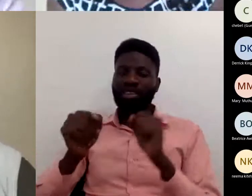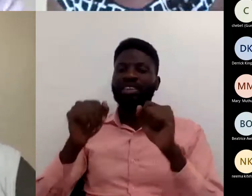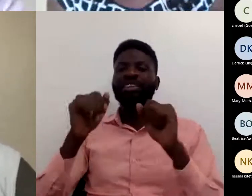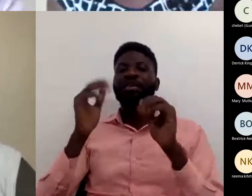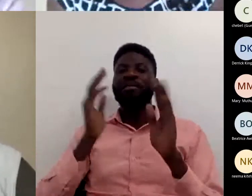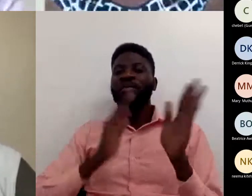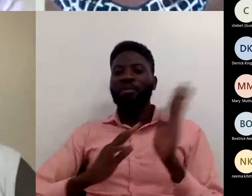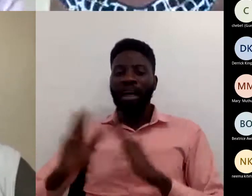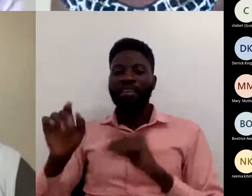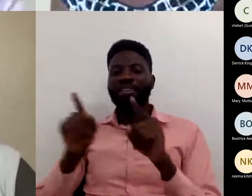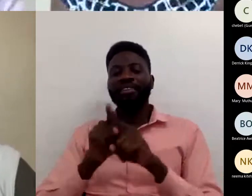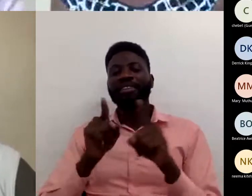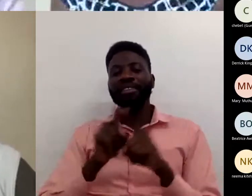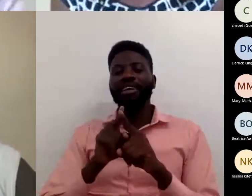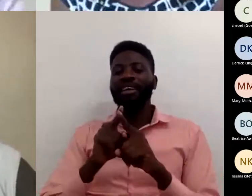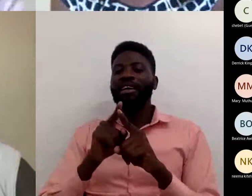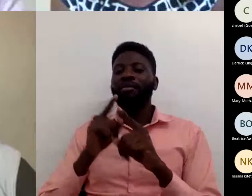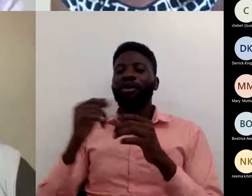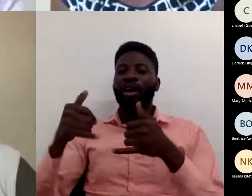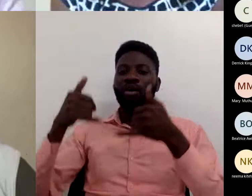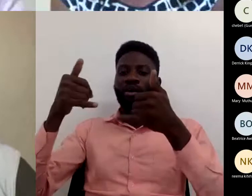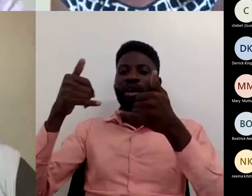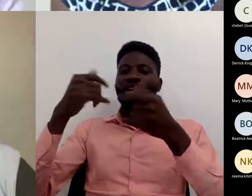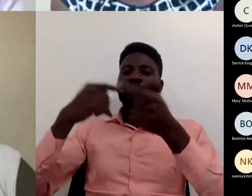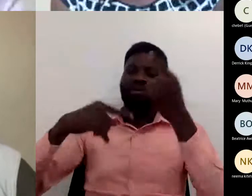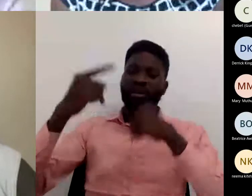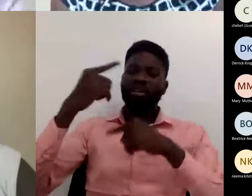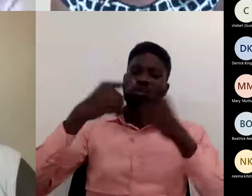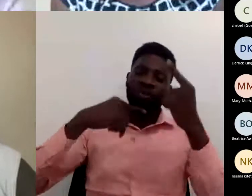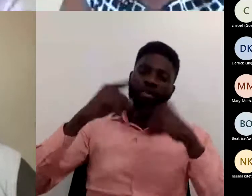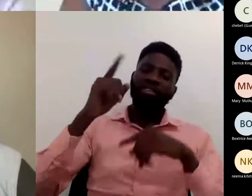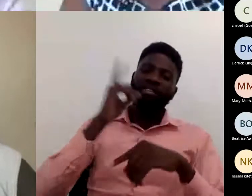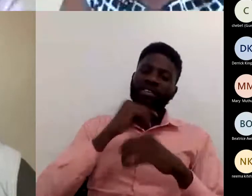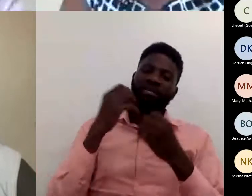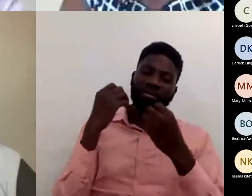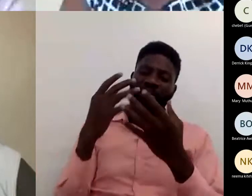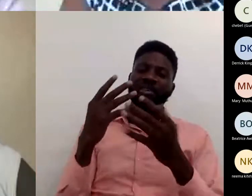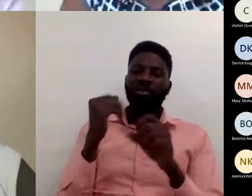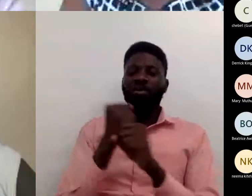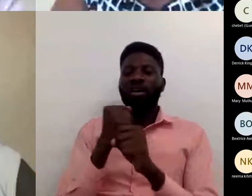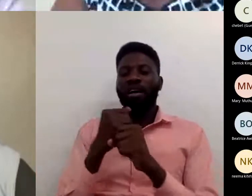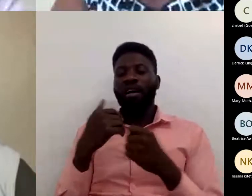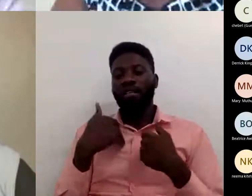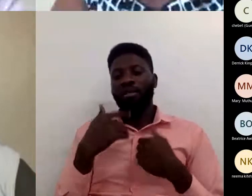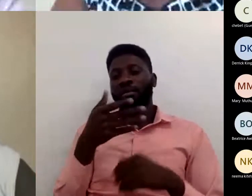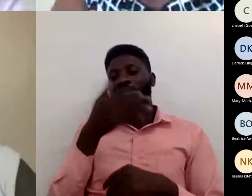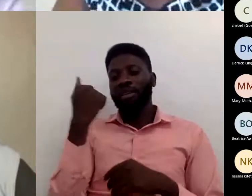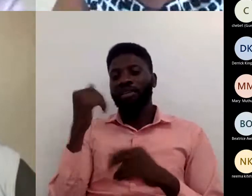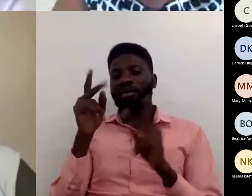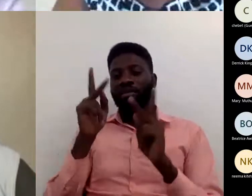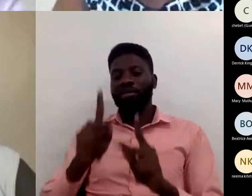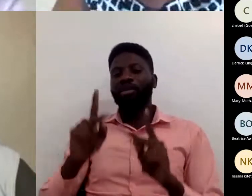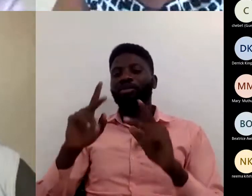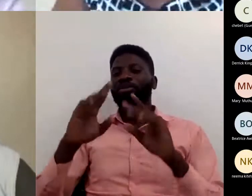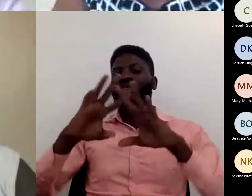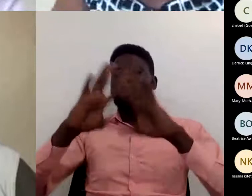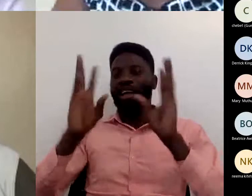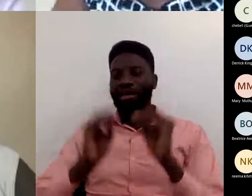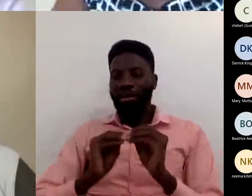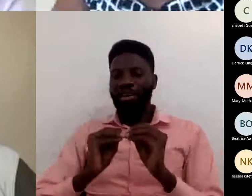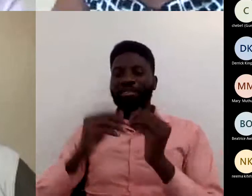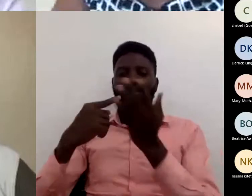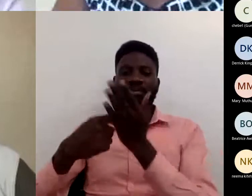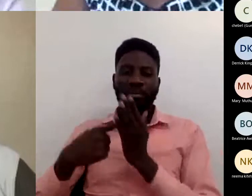you've also won so many awards for the work that you've done. I think you're the best person to wrap up this whole conversation, which is